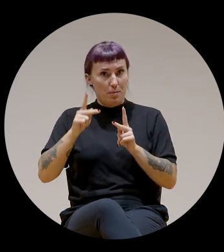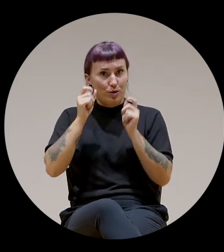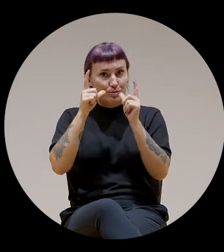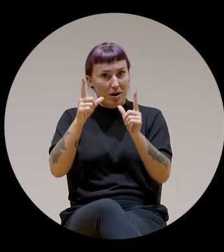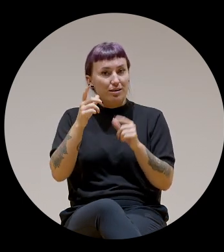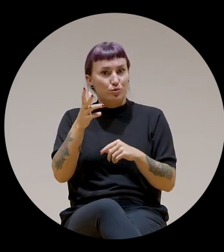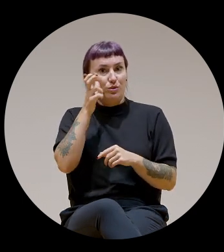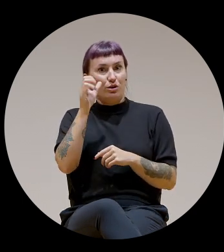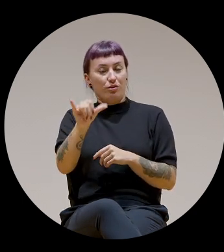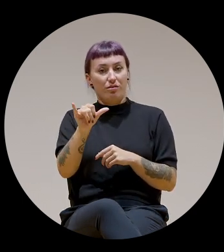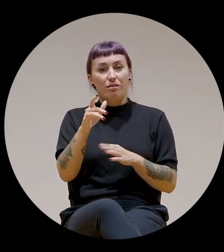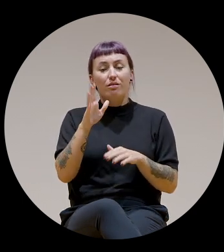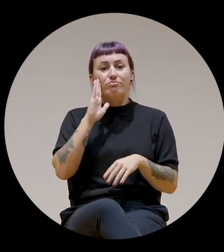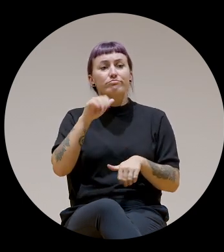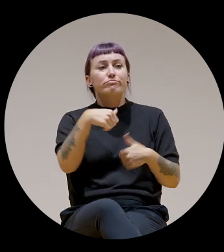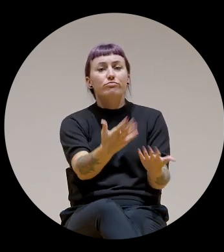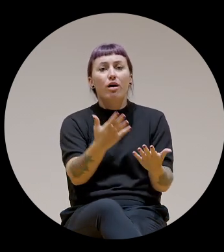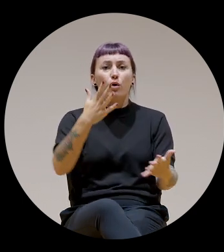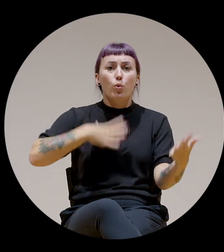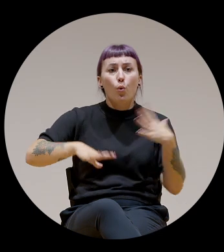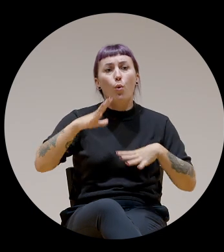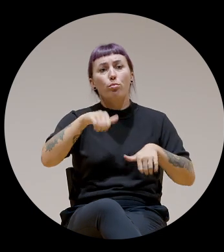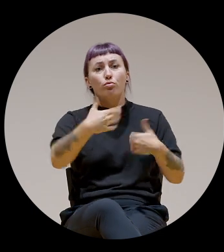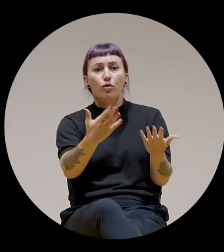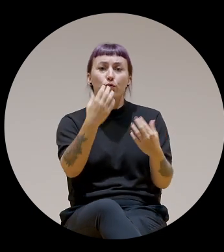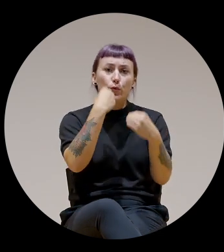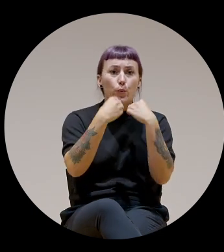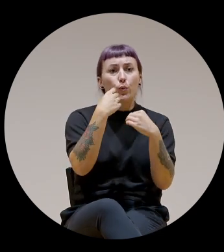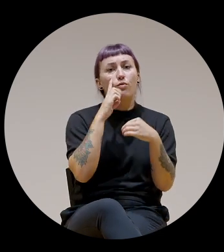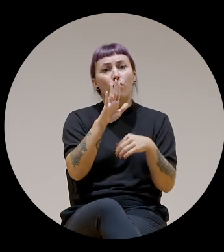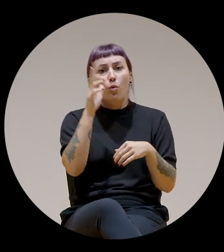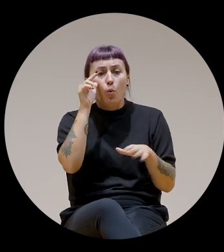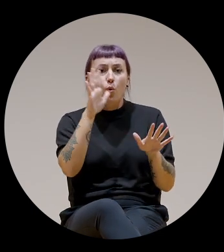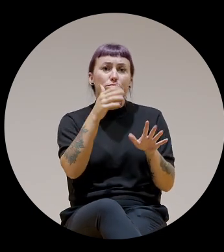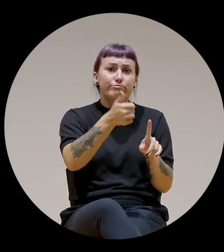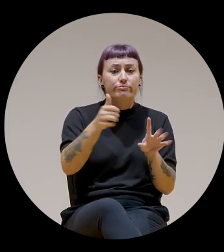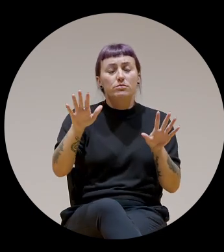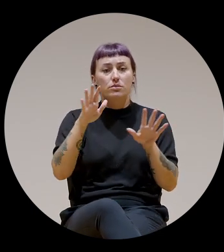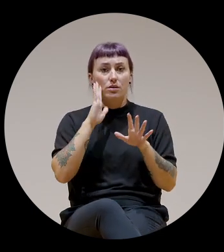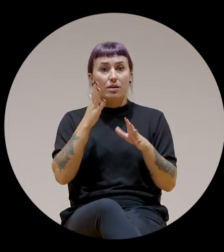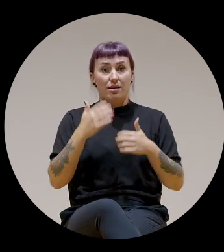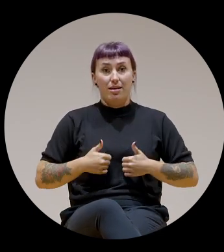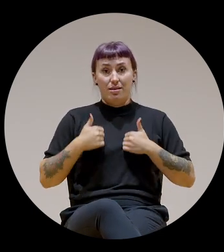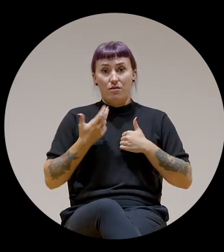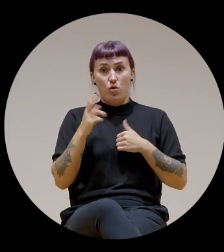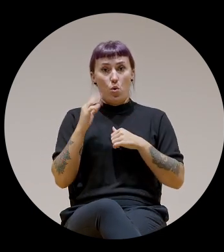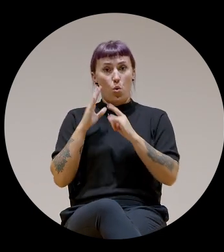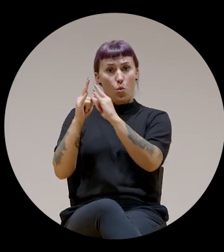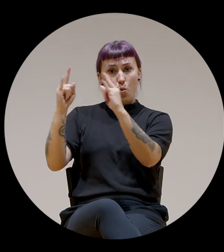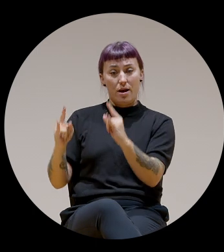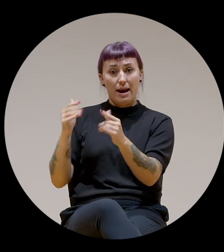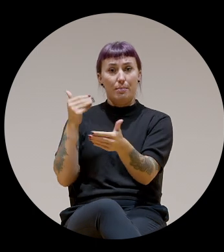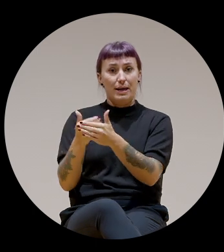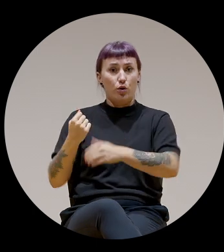always surprised to hear. And they were provided with clothes and rations and food for their horses. They lived in their own encampment